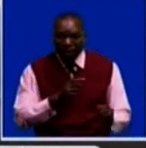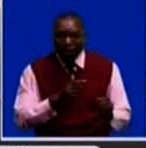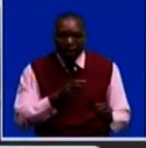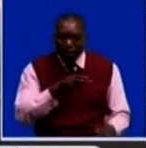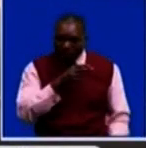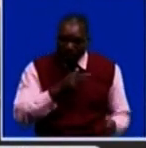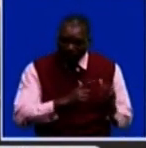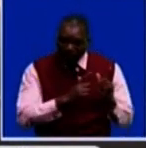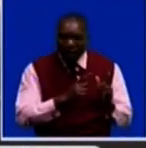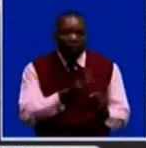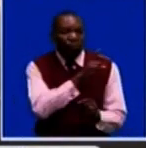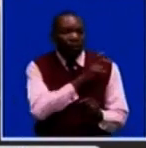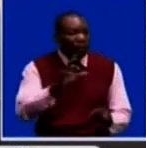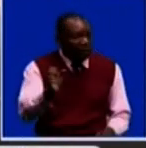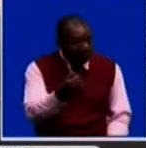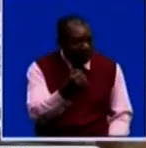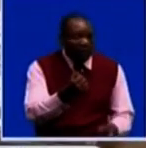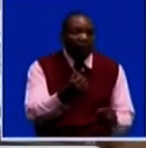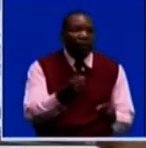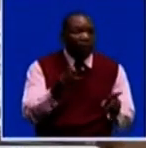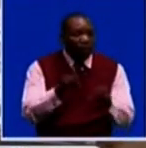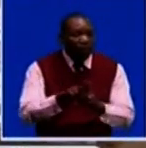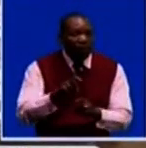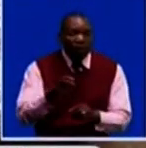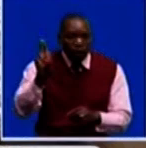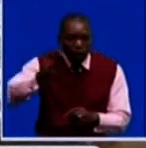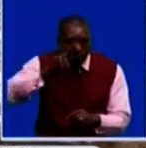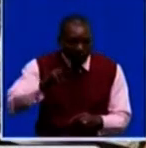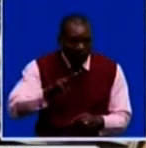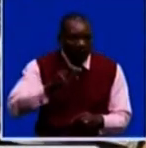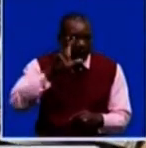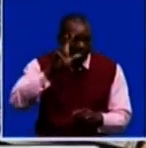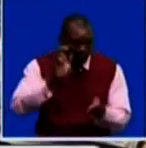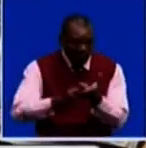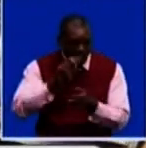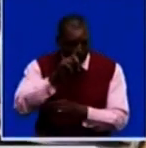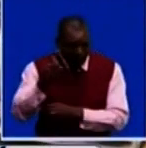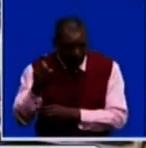The police have also recovered 3,100 United States dollars and